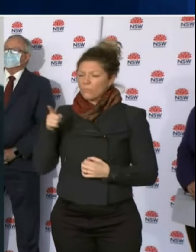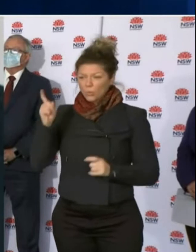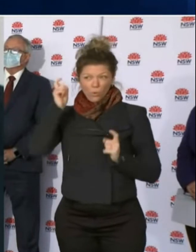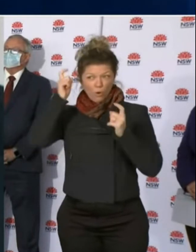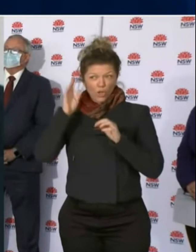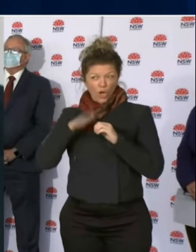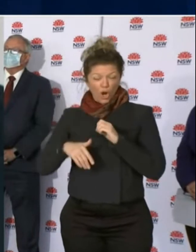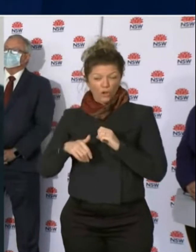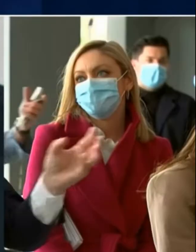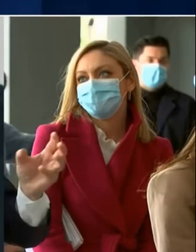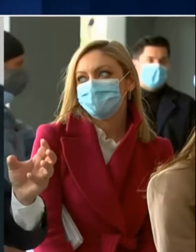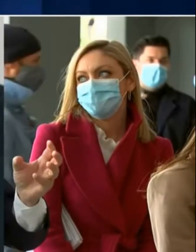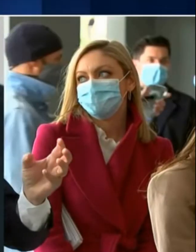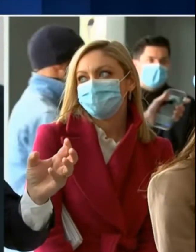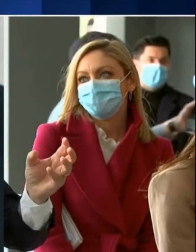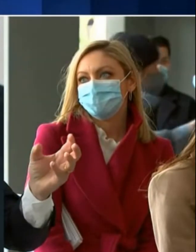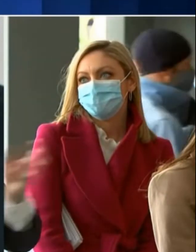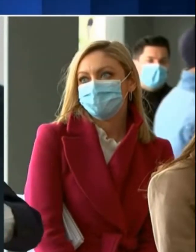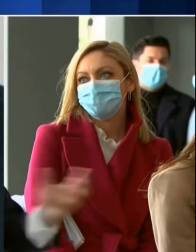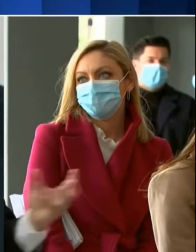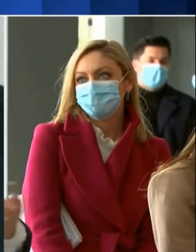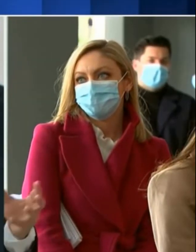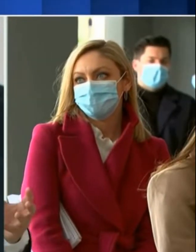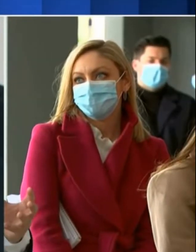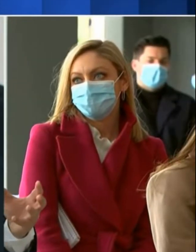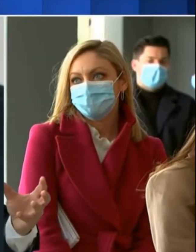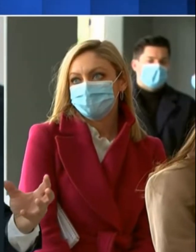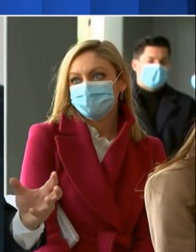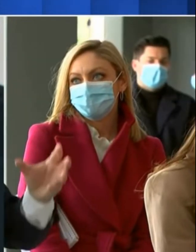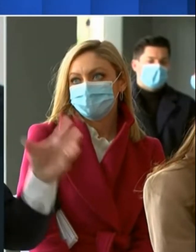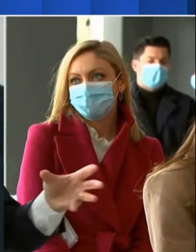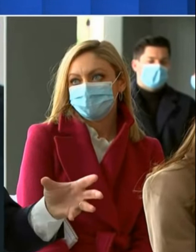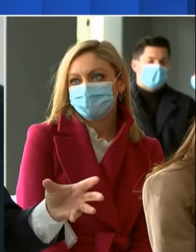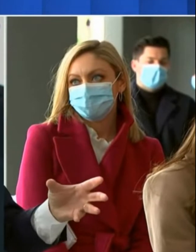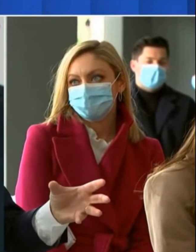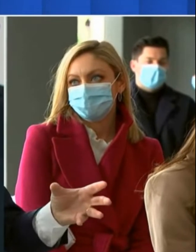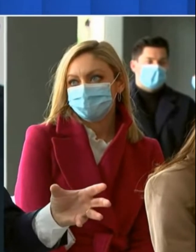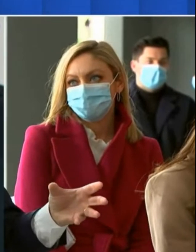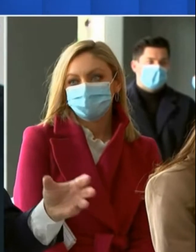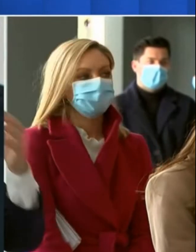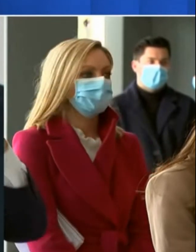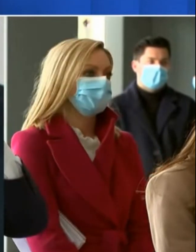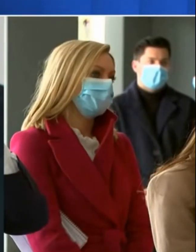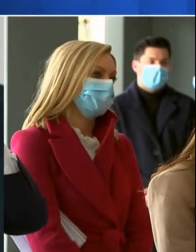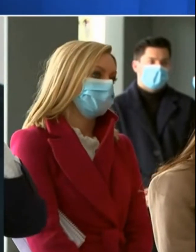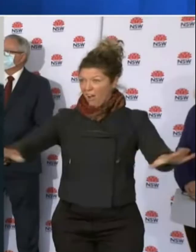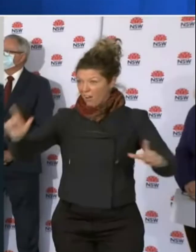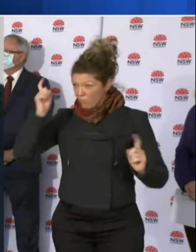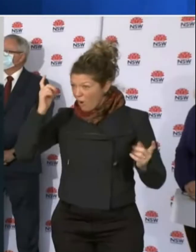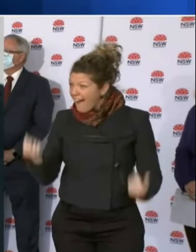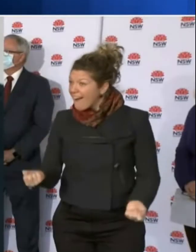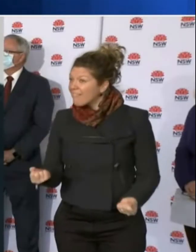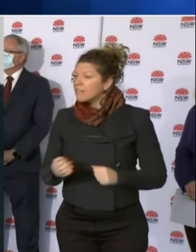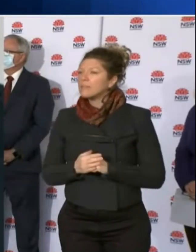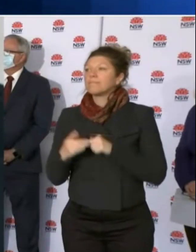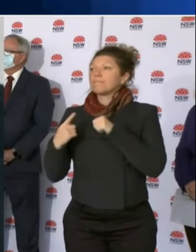variant? I mean, this is, in a sense, all of our worst fears. Yeah. That you can't get it to zero. Well, look, we know the Delta variant is